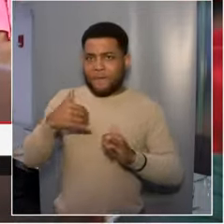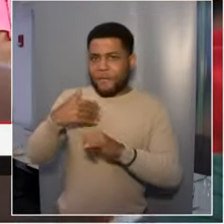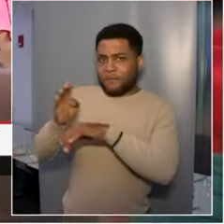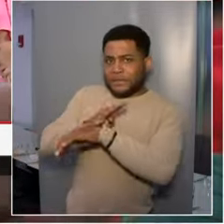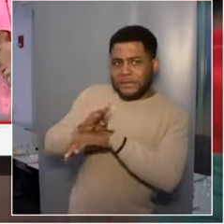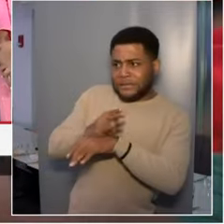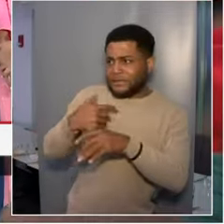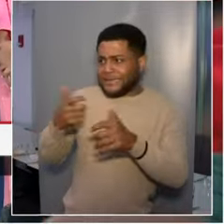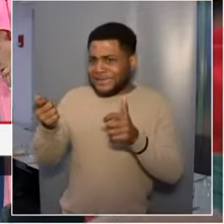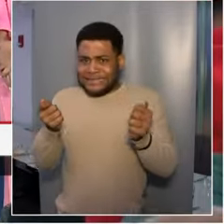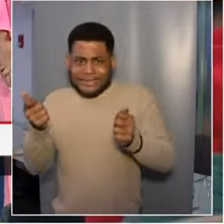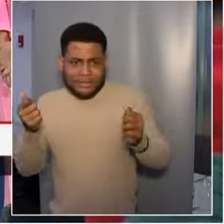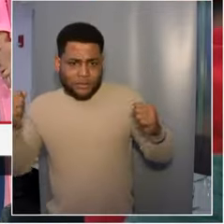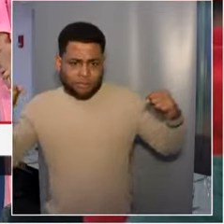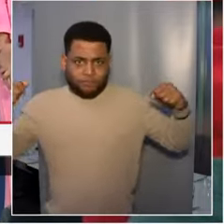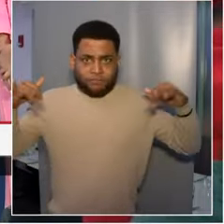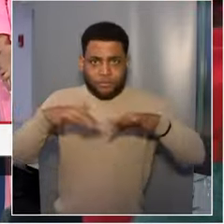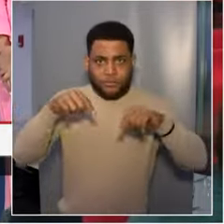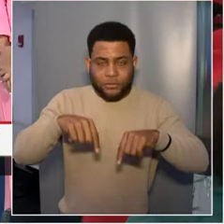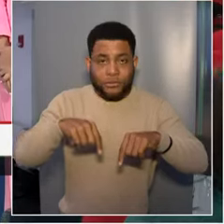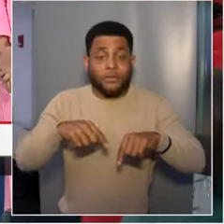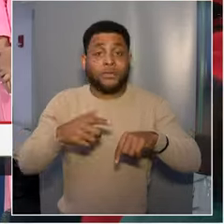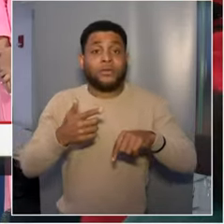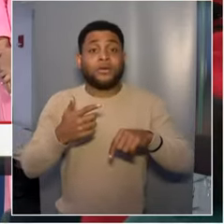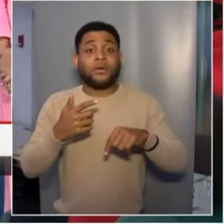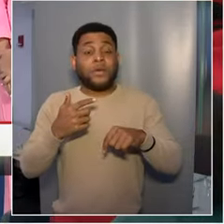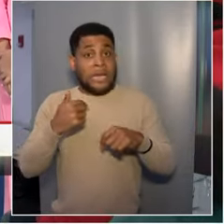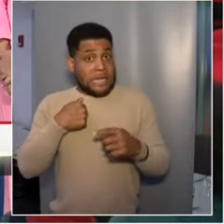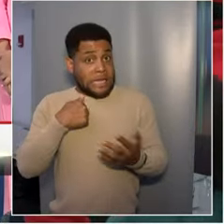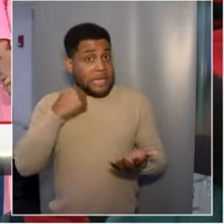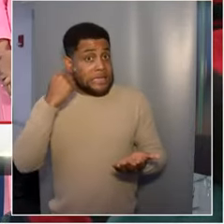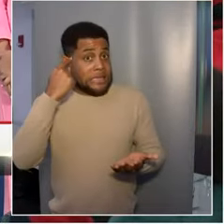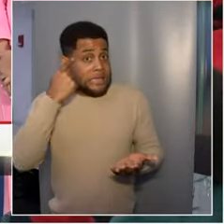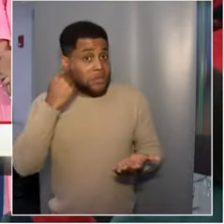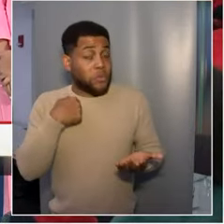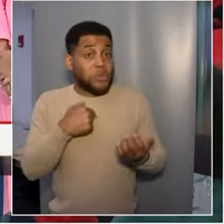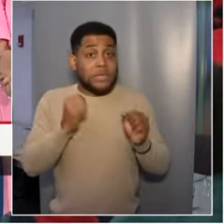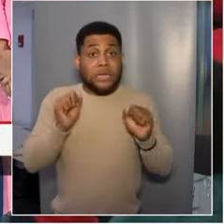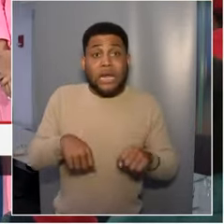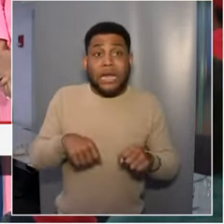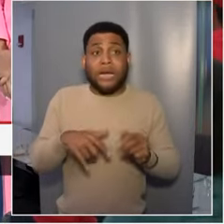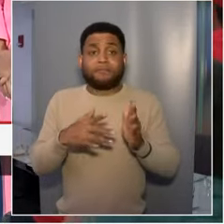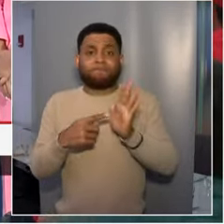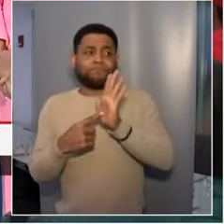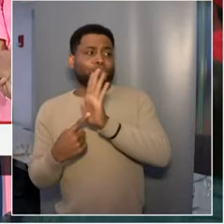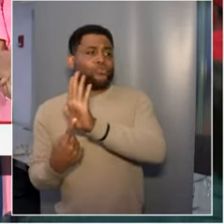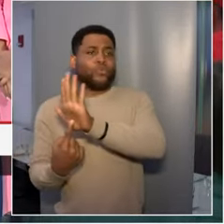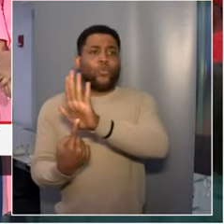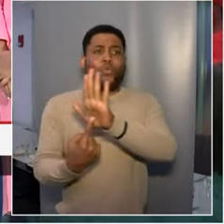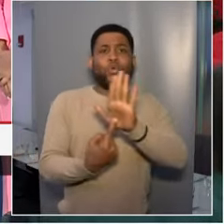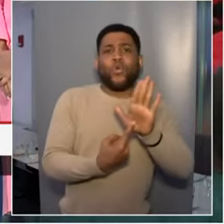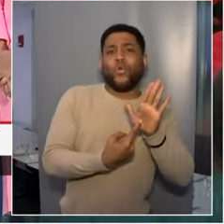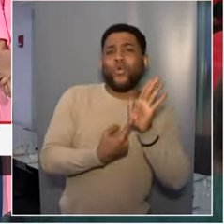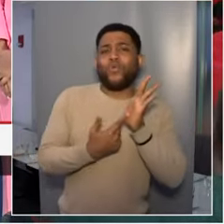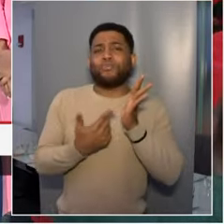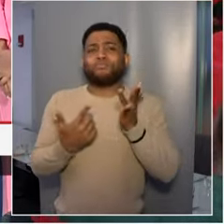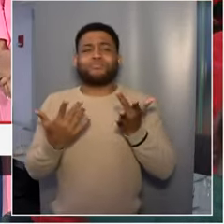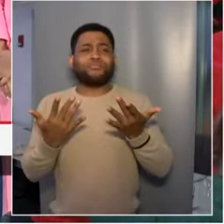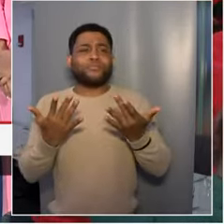I think that we can be used as we're a thoughtful, important company. We're